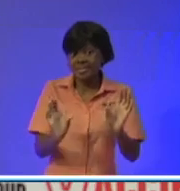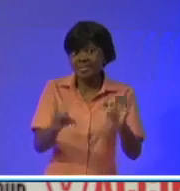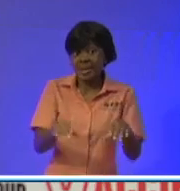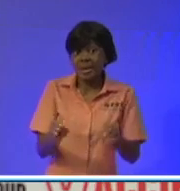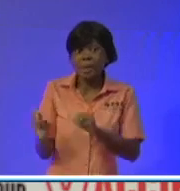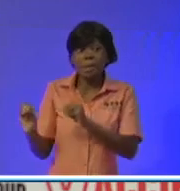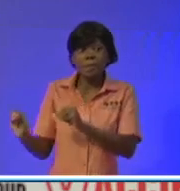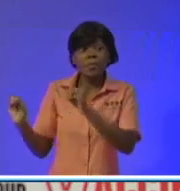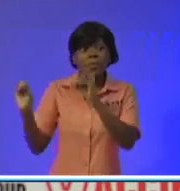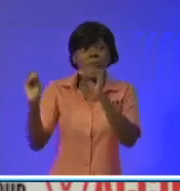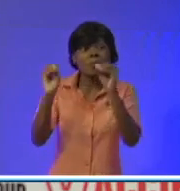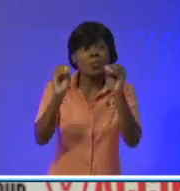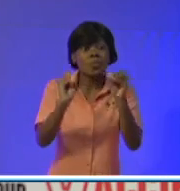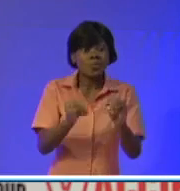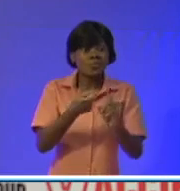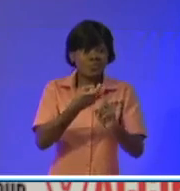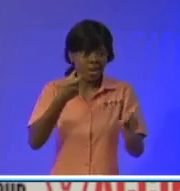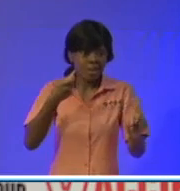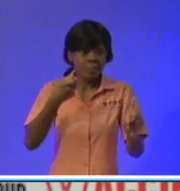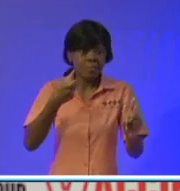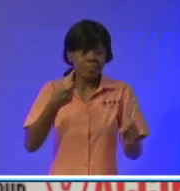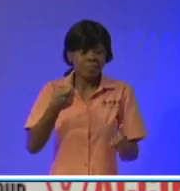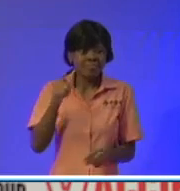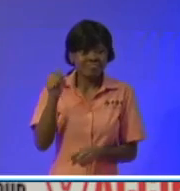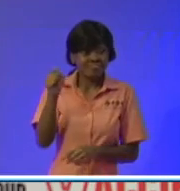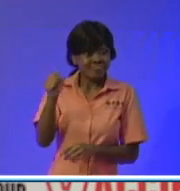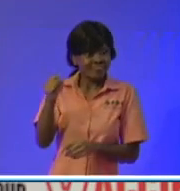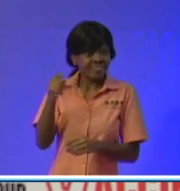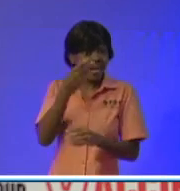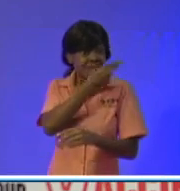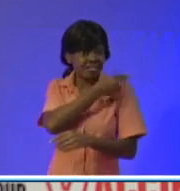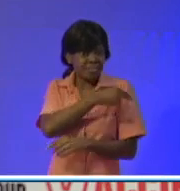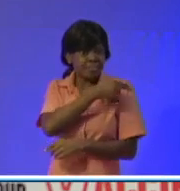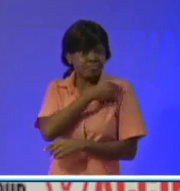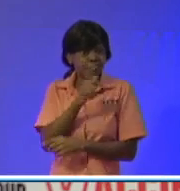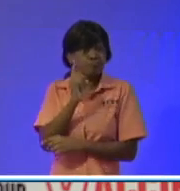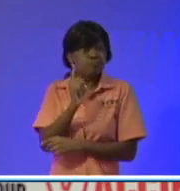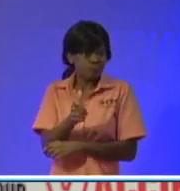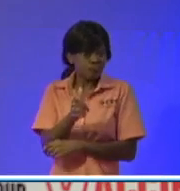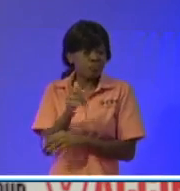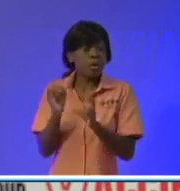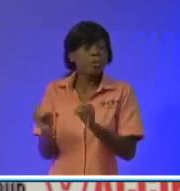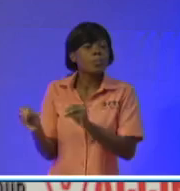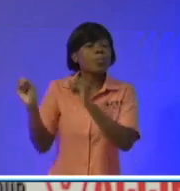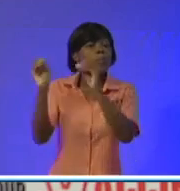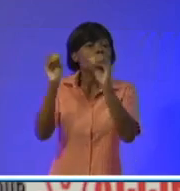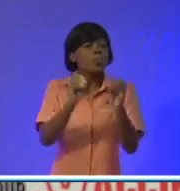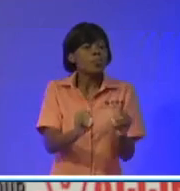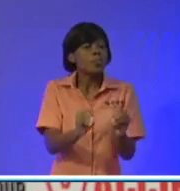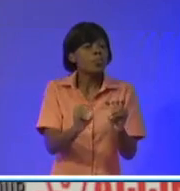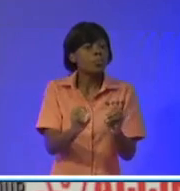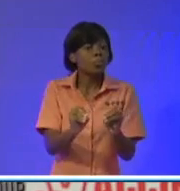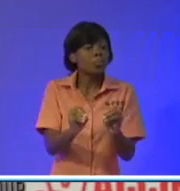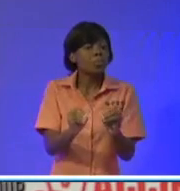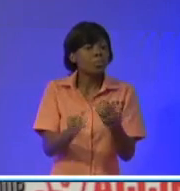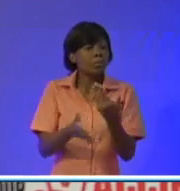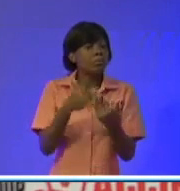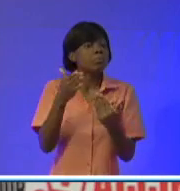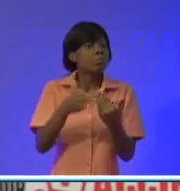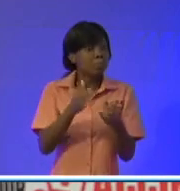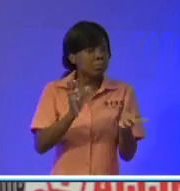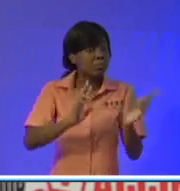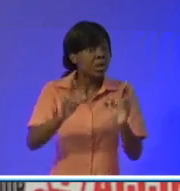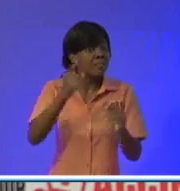level, make room there for people who need ward level care, and they step down into these expanded